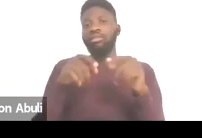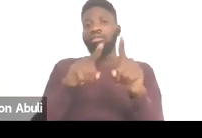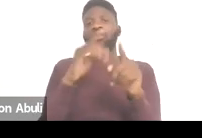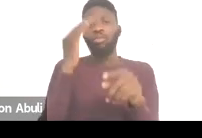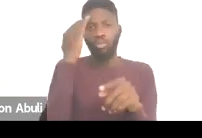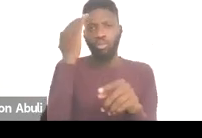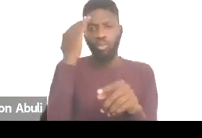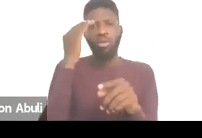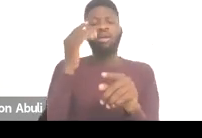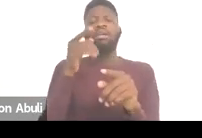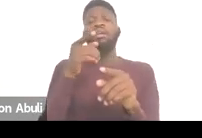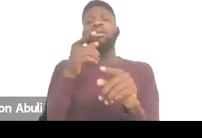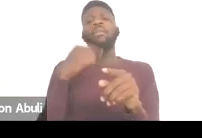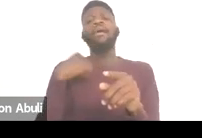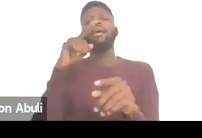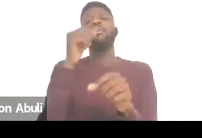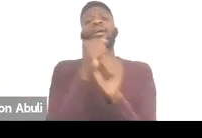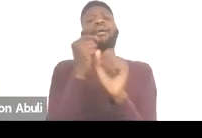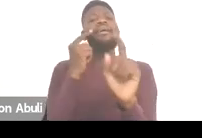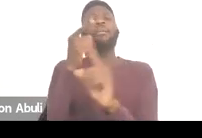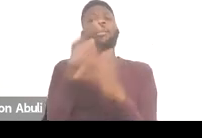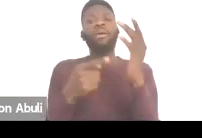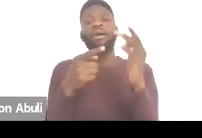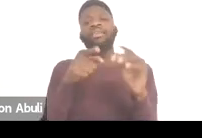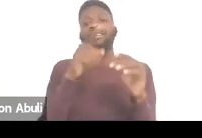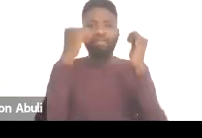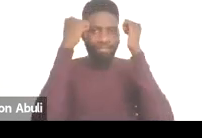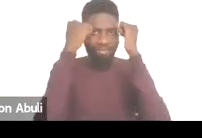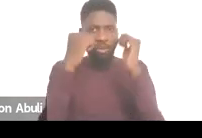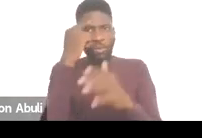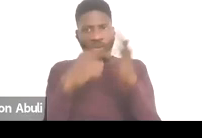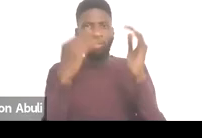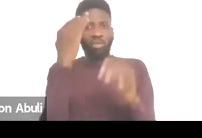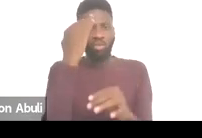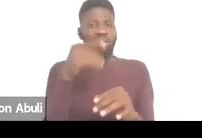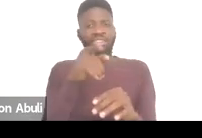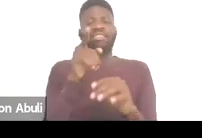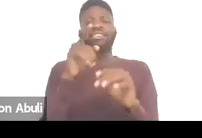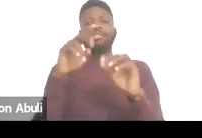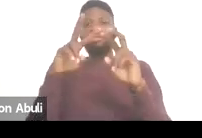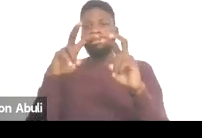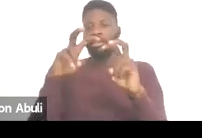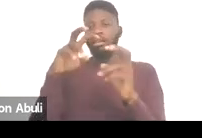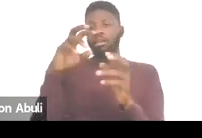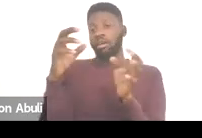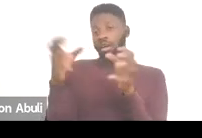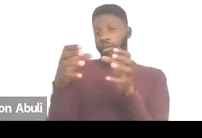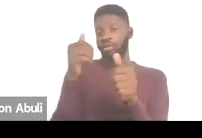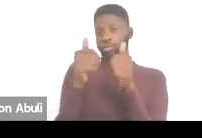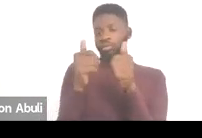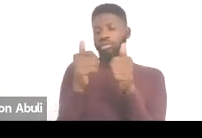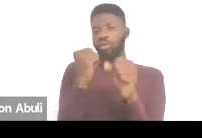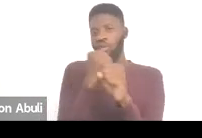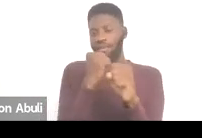you studied for, and you know what you want in your life with that career. So you look for the company that will work